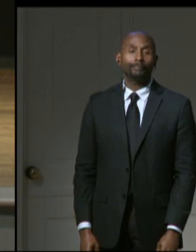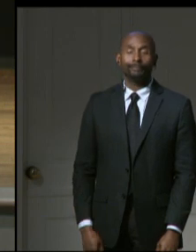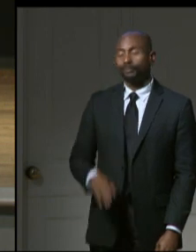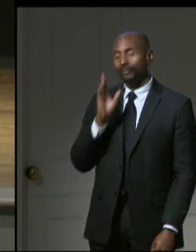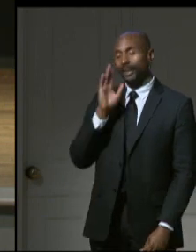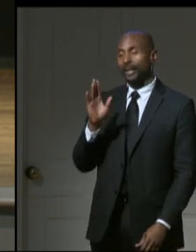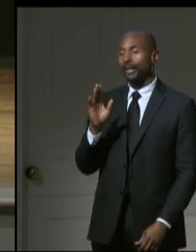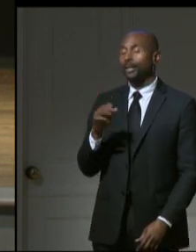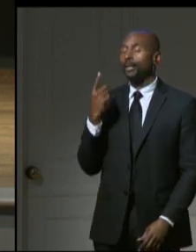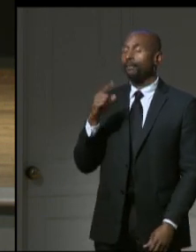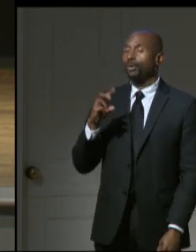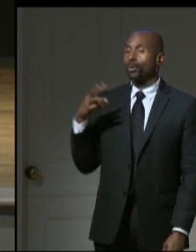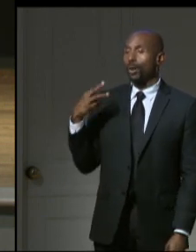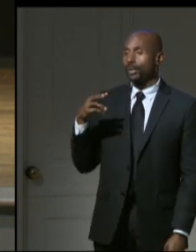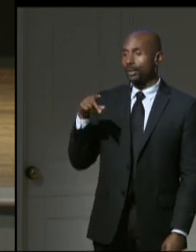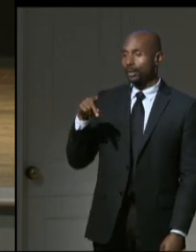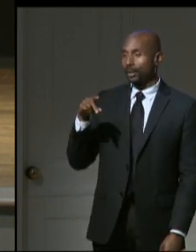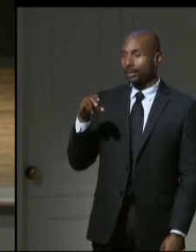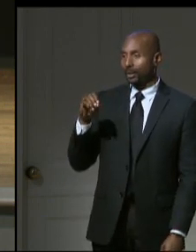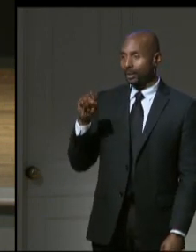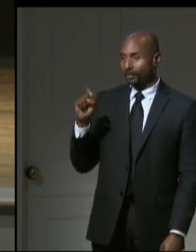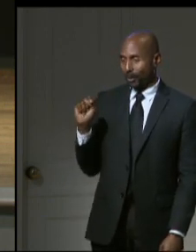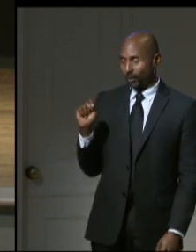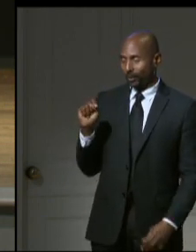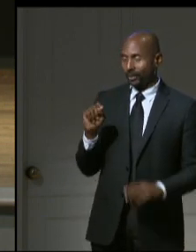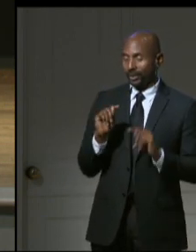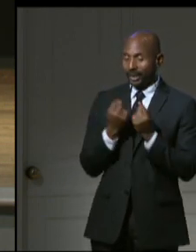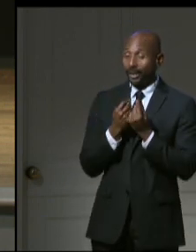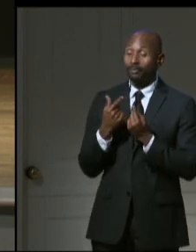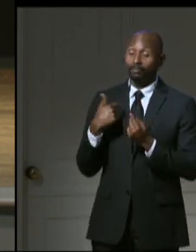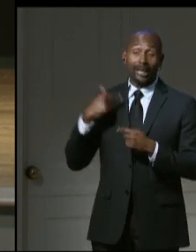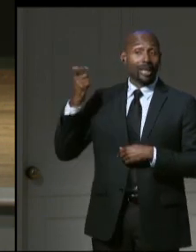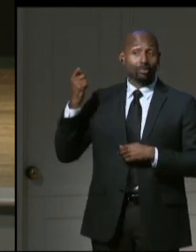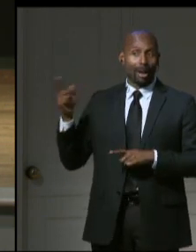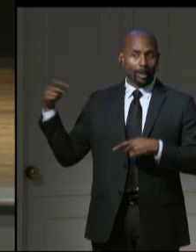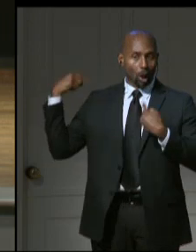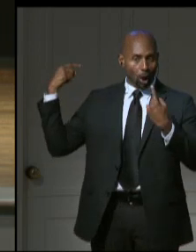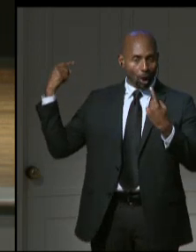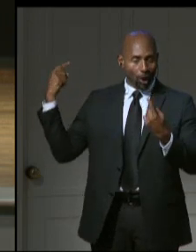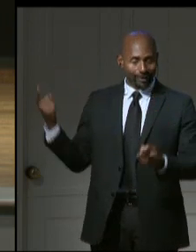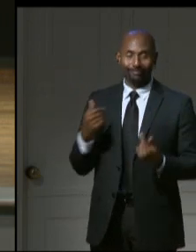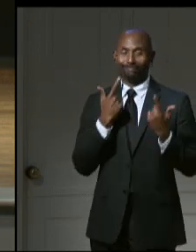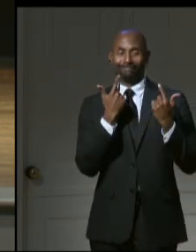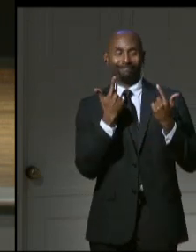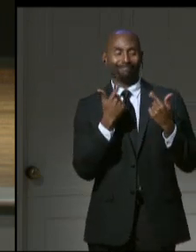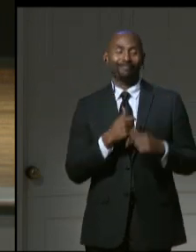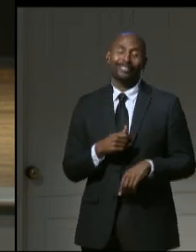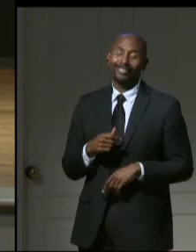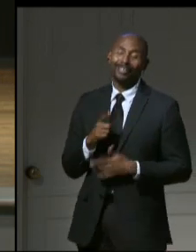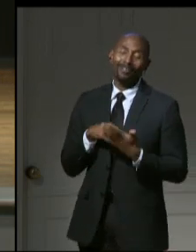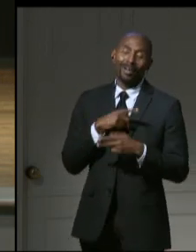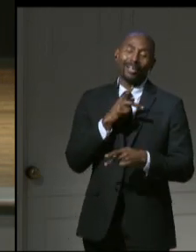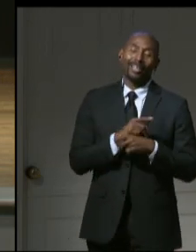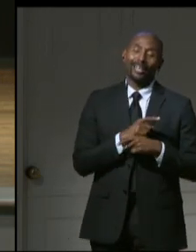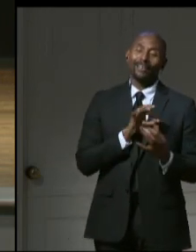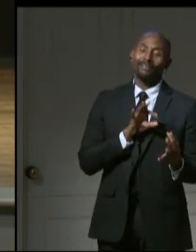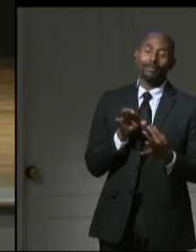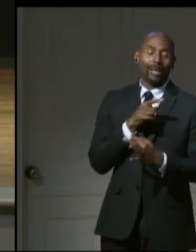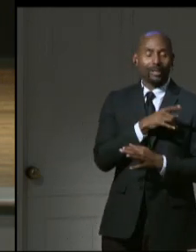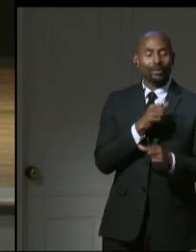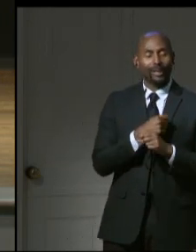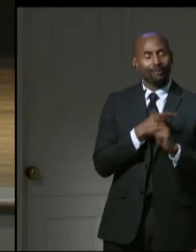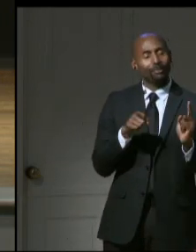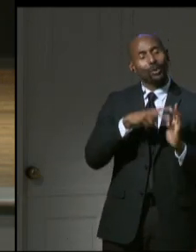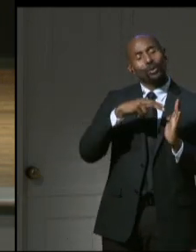Hello, this is for the Washington Post team. I'm a longtime subscriber. But what sort of feedback do you get from